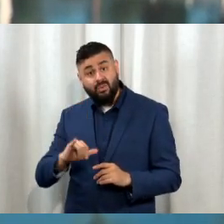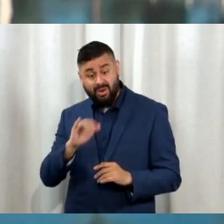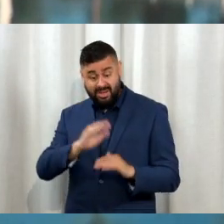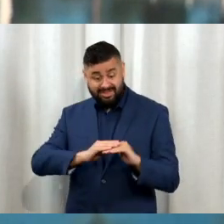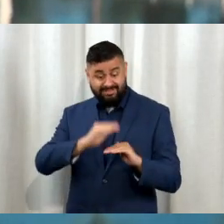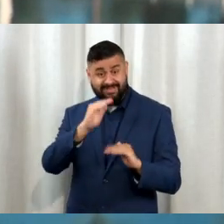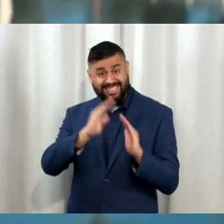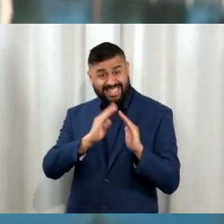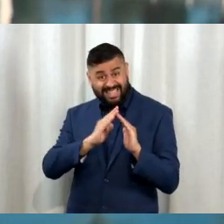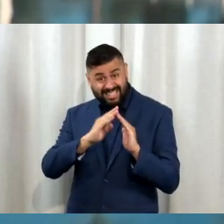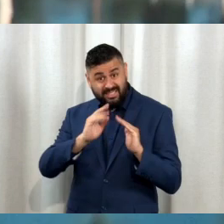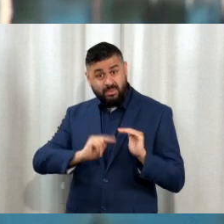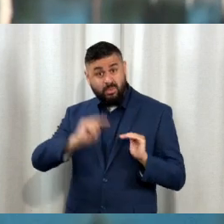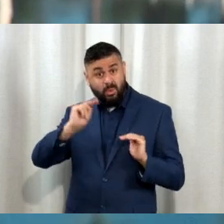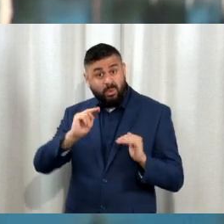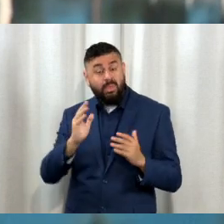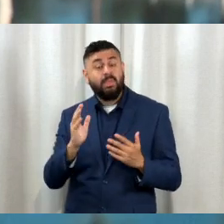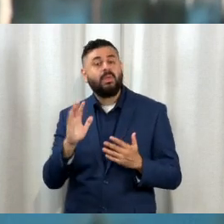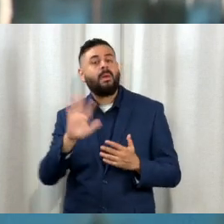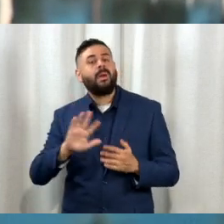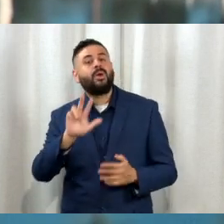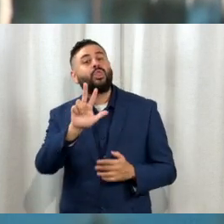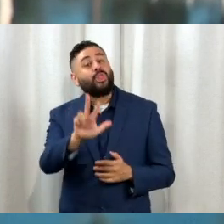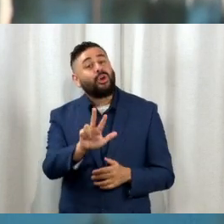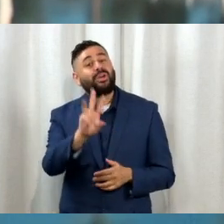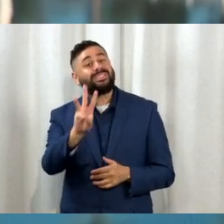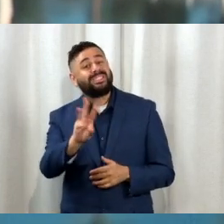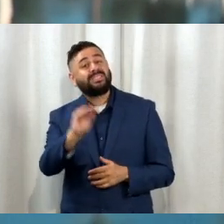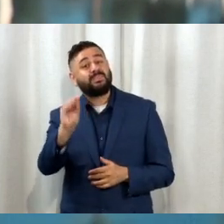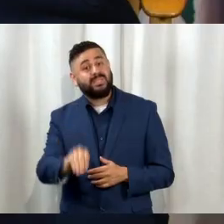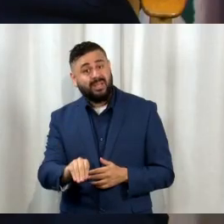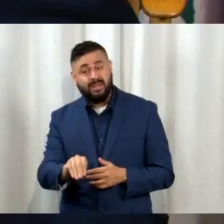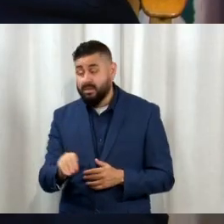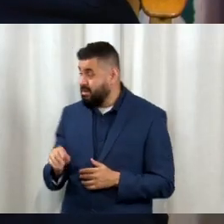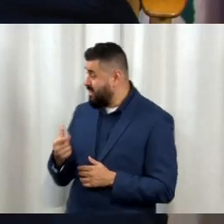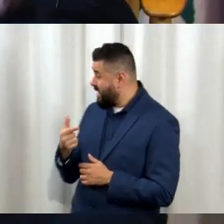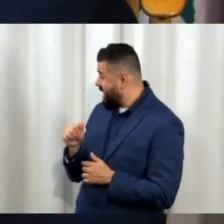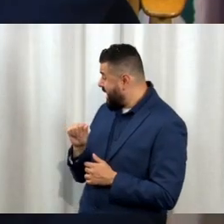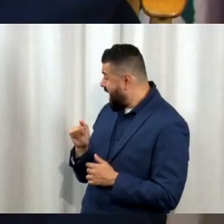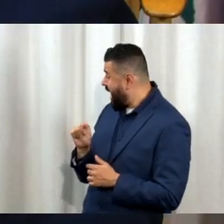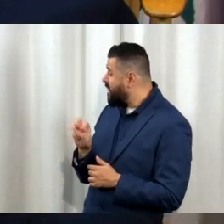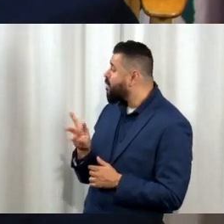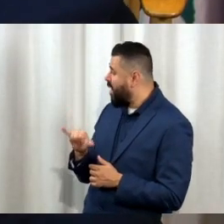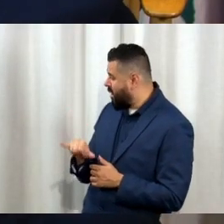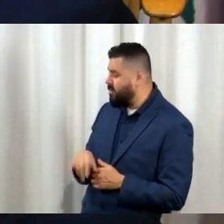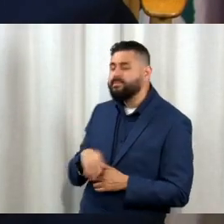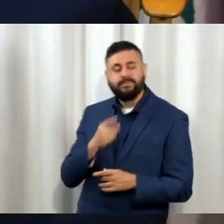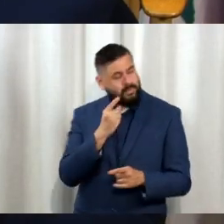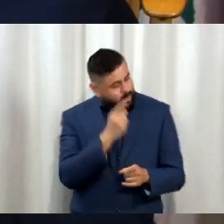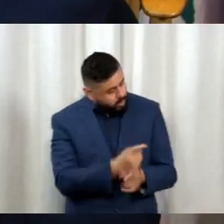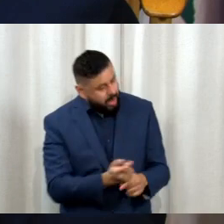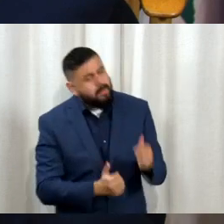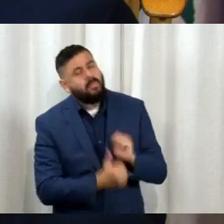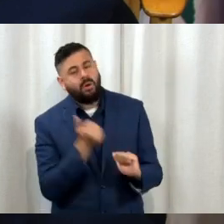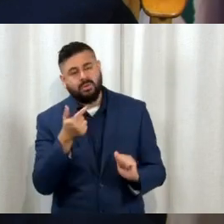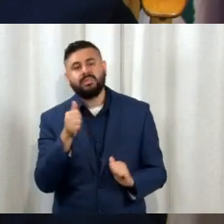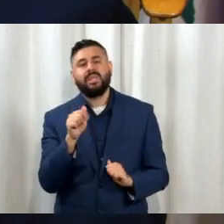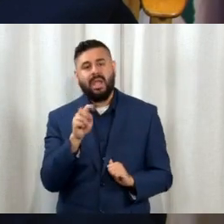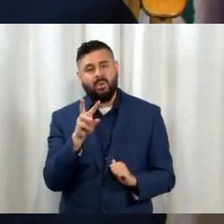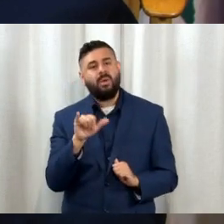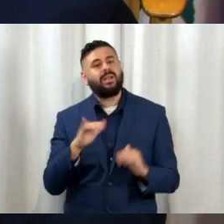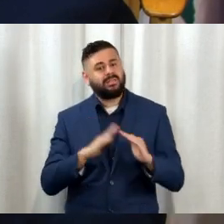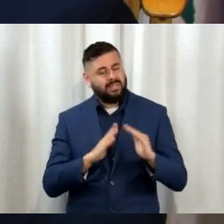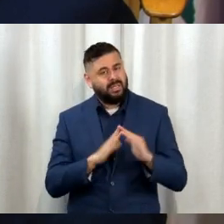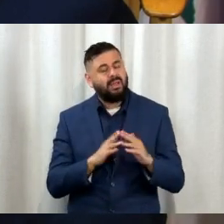us, they increased about 36%. So the rest of the gateway cities? Most of the rest of the gateway cities, that's right. And then the